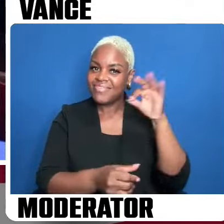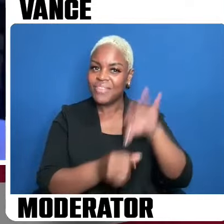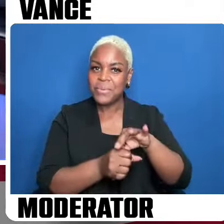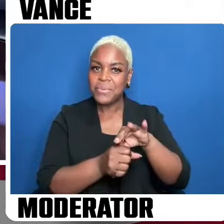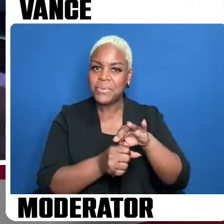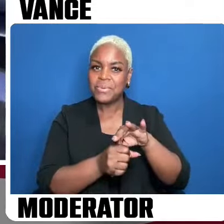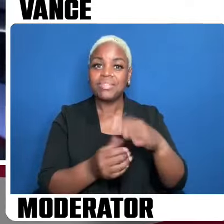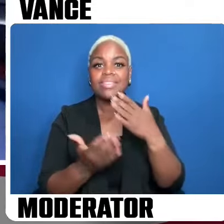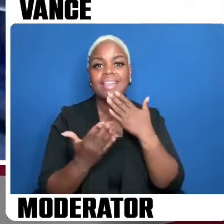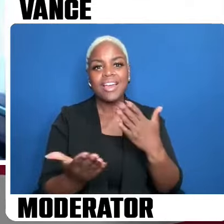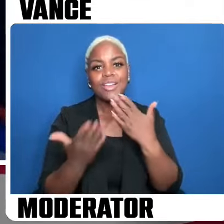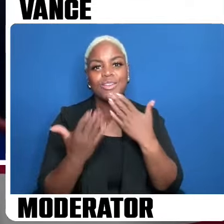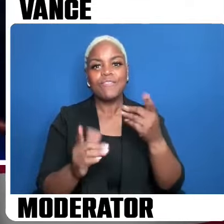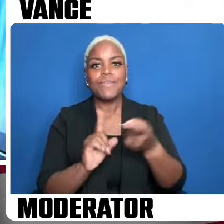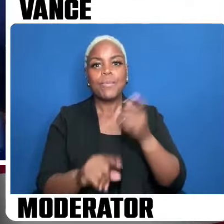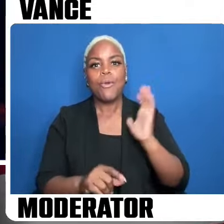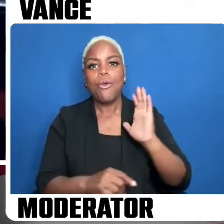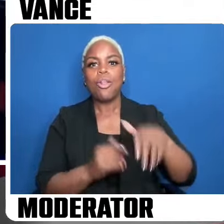good night.